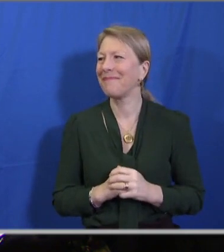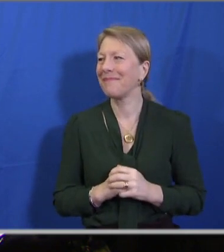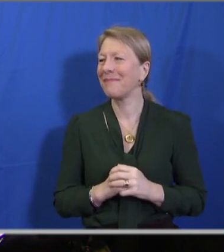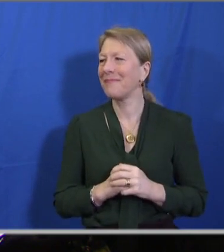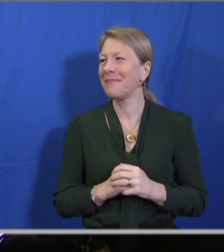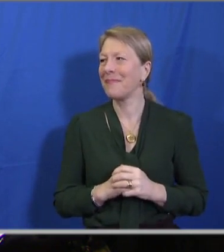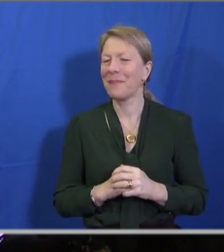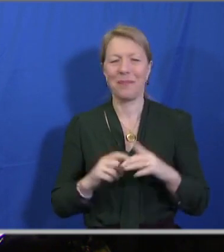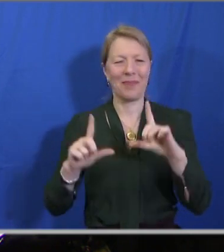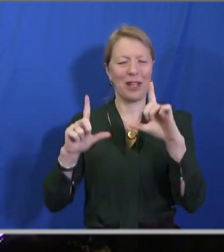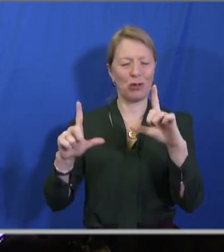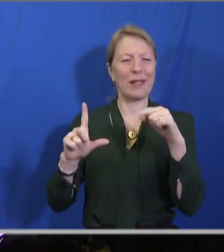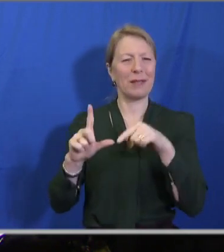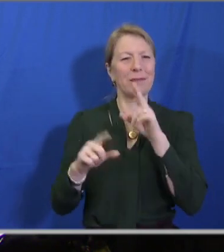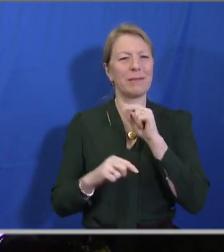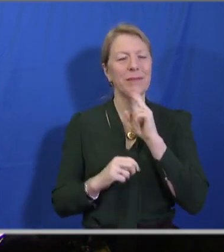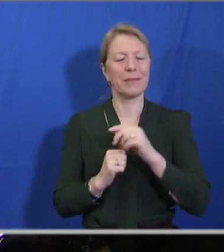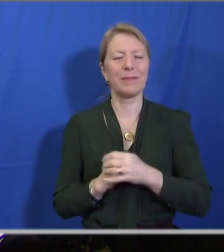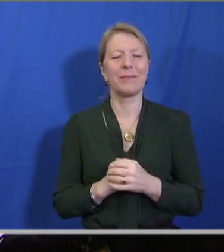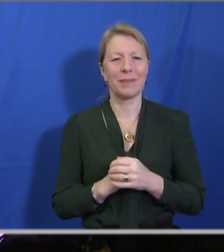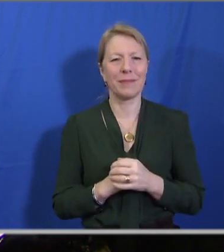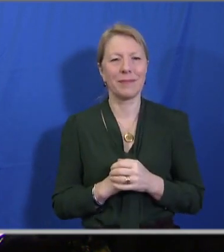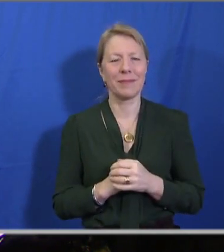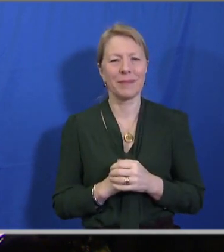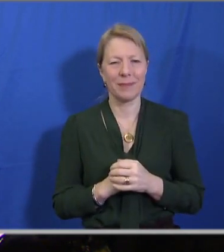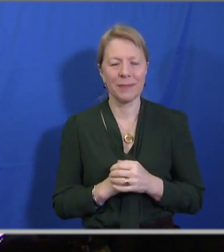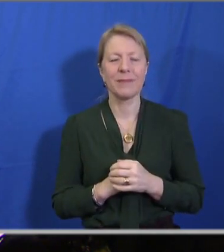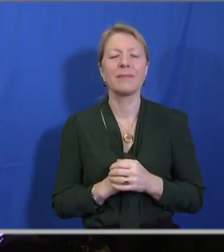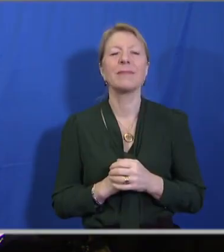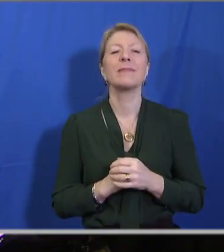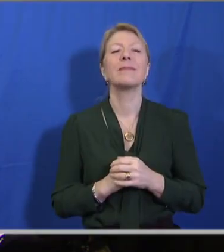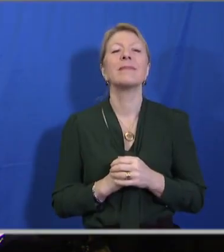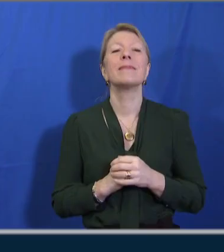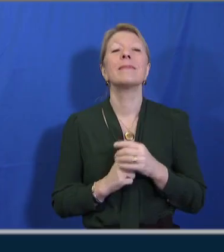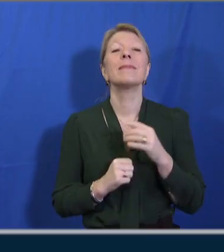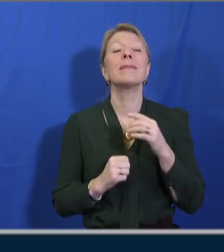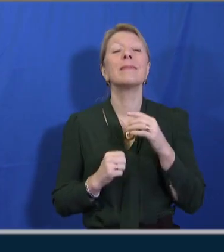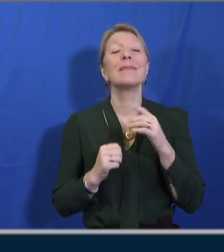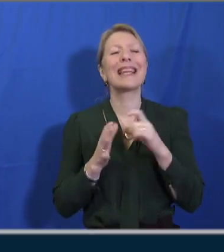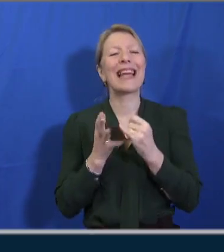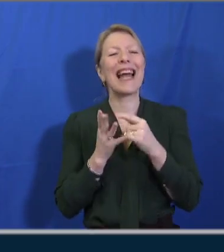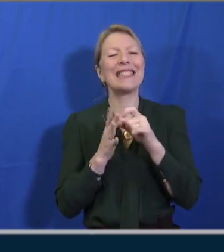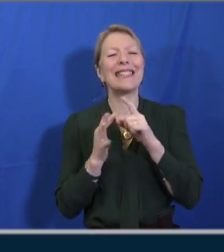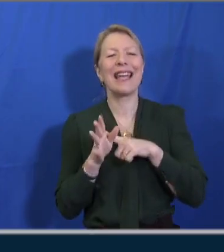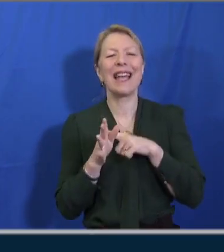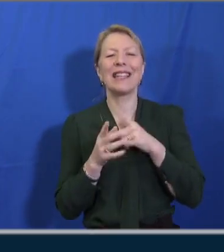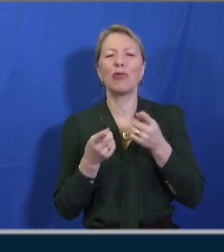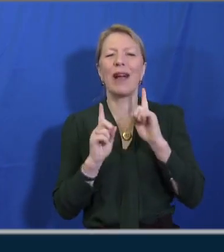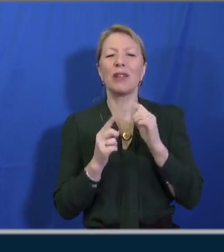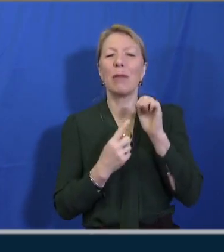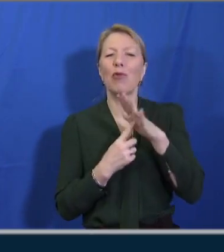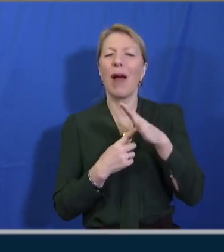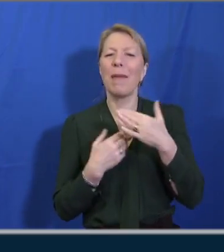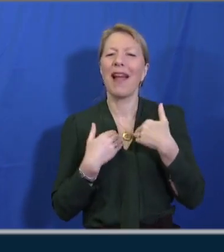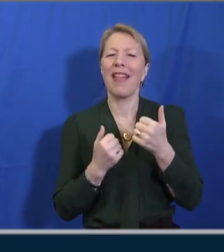Gearóid Cassidy, Director of Primary Care in the Department. Gearóid and Will too, can you hear us okay?